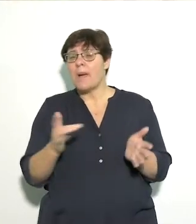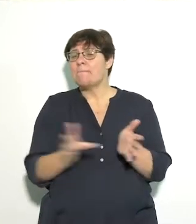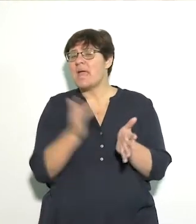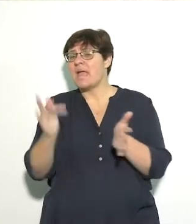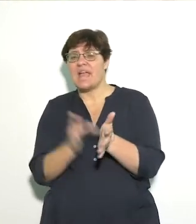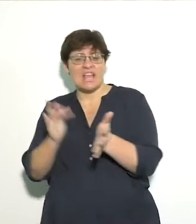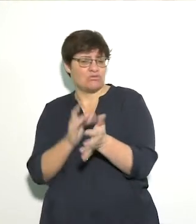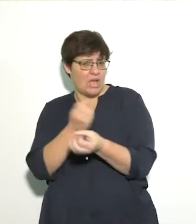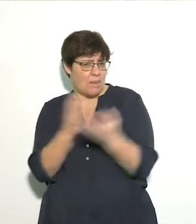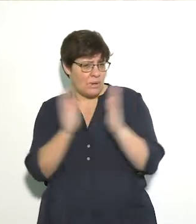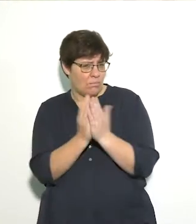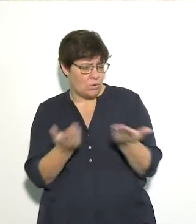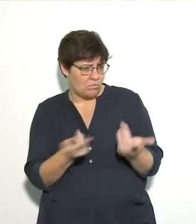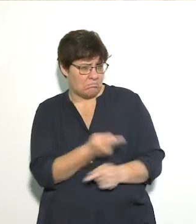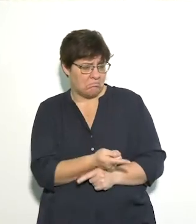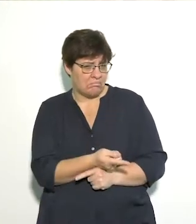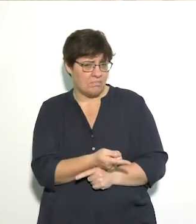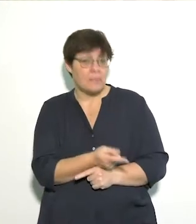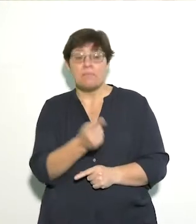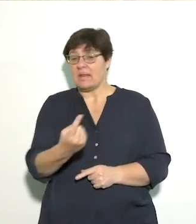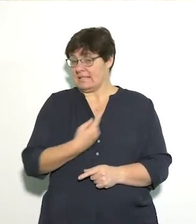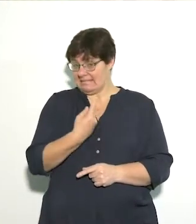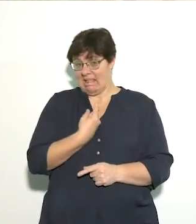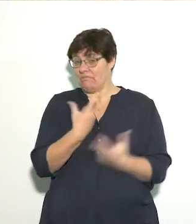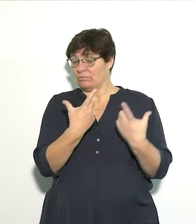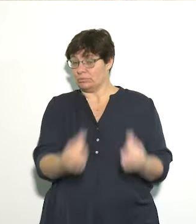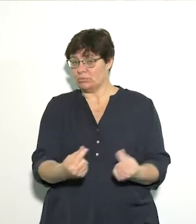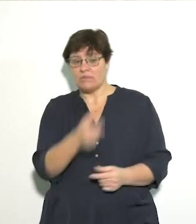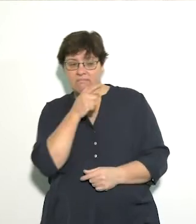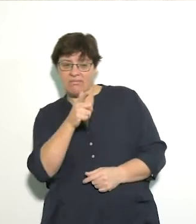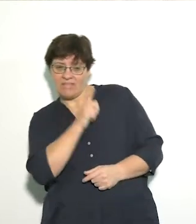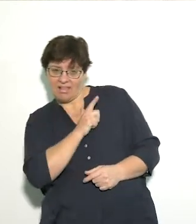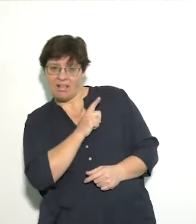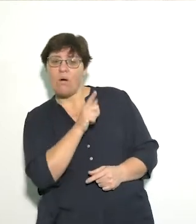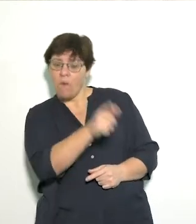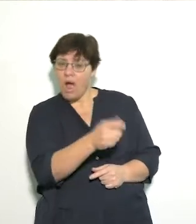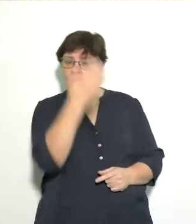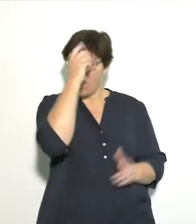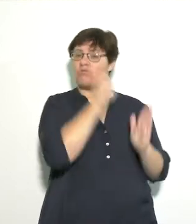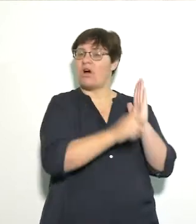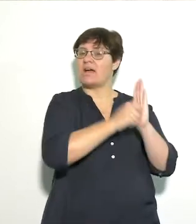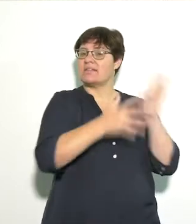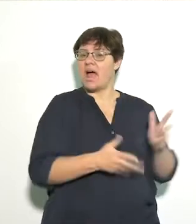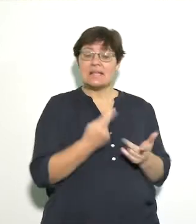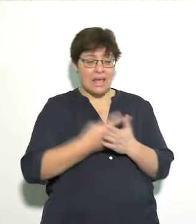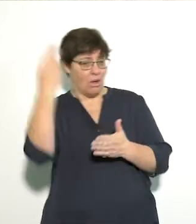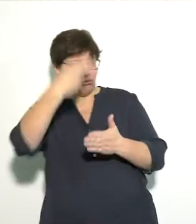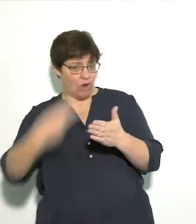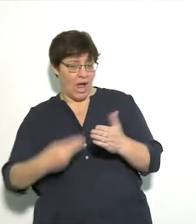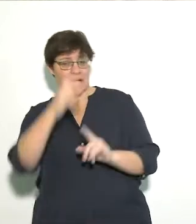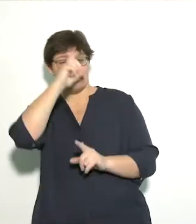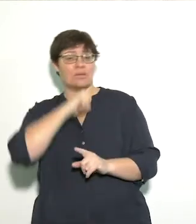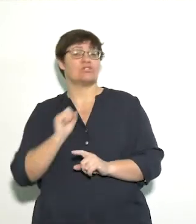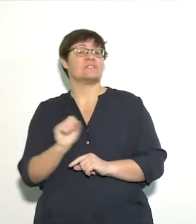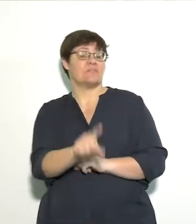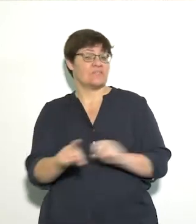pages are going to be in your book, and children are going to make these themselves, so they'll be able to tell you because they are the authors and the illustrators of this